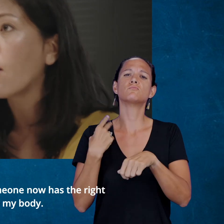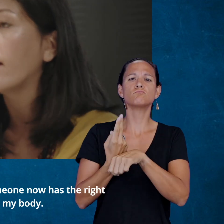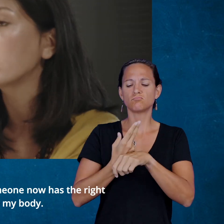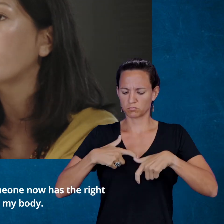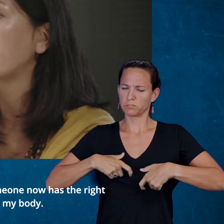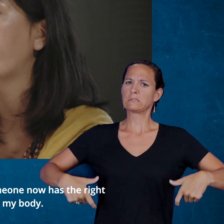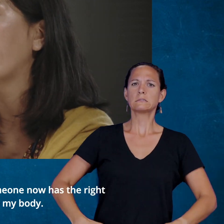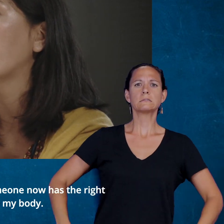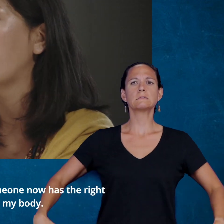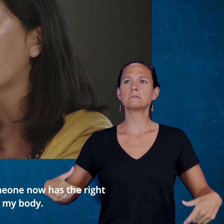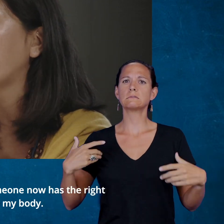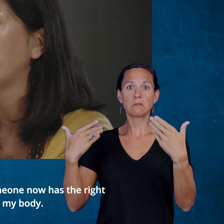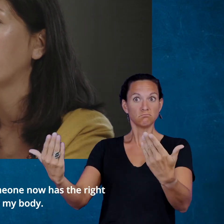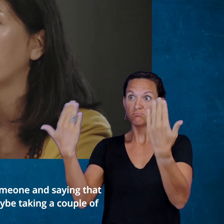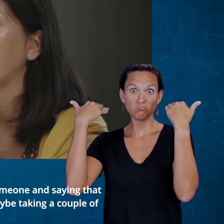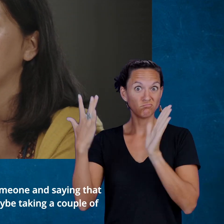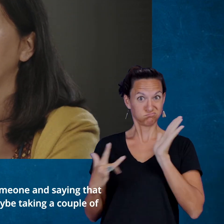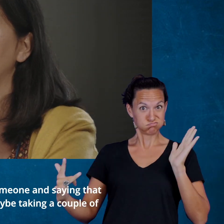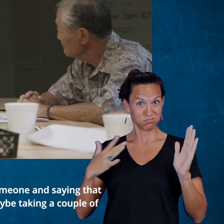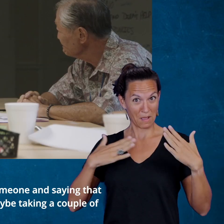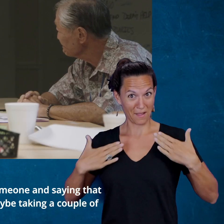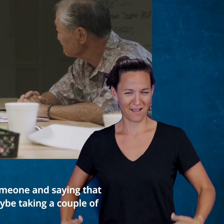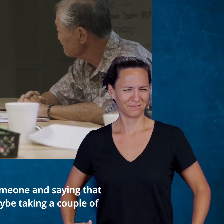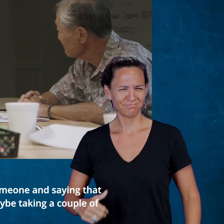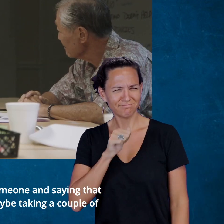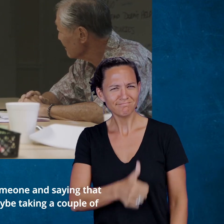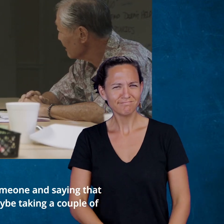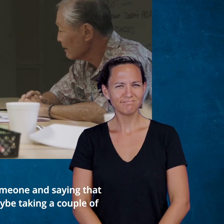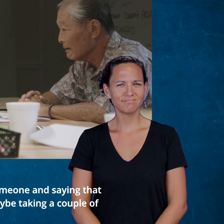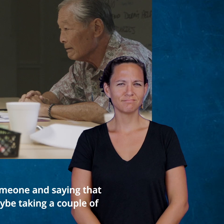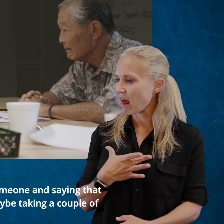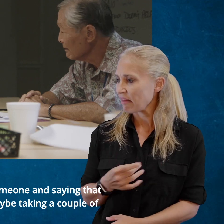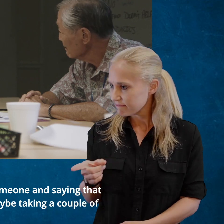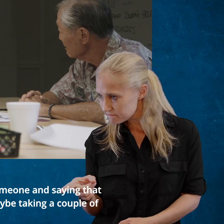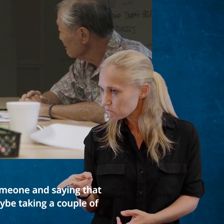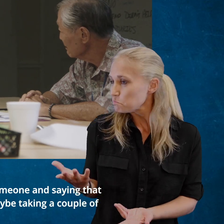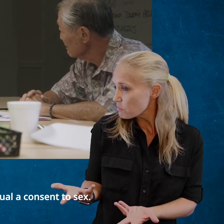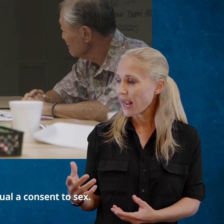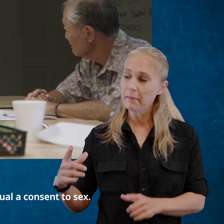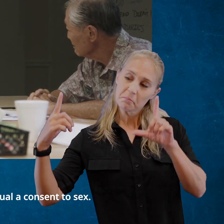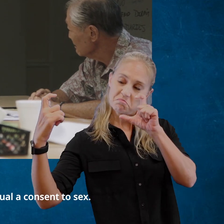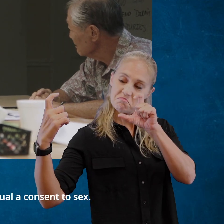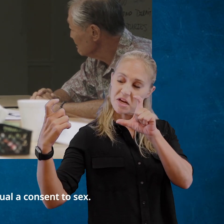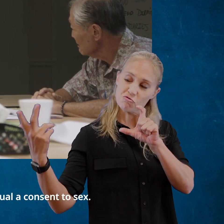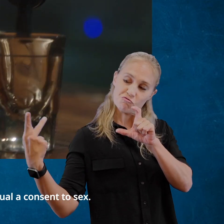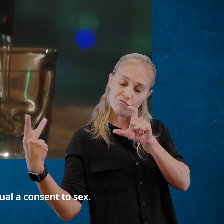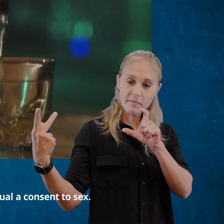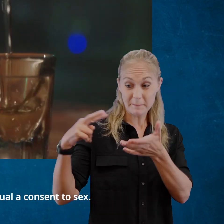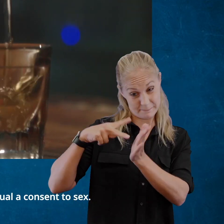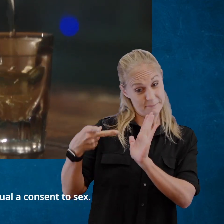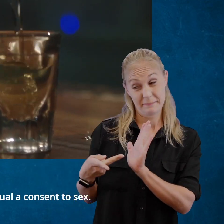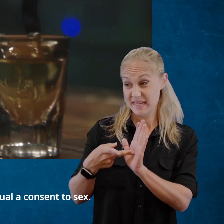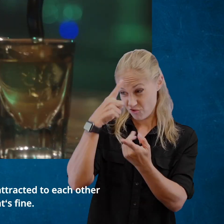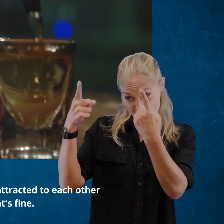someone now has the right to violate my body. Being attracted to someone and saying that you like them and maybe taking a couple photos does not equal consent